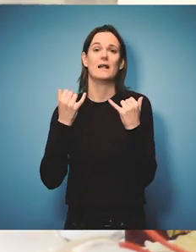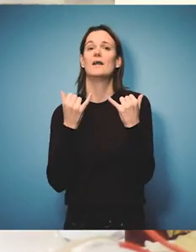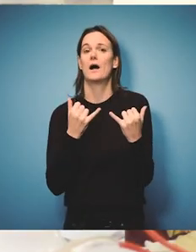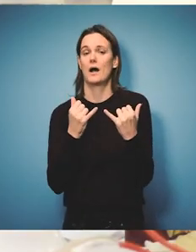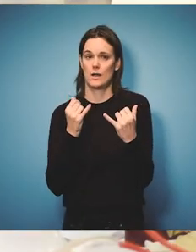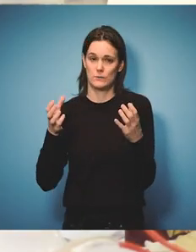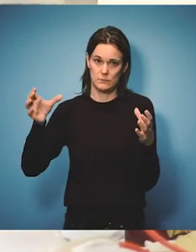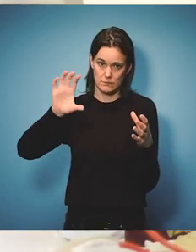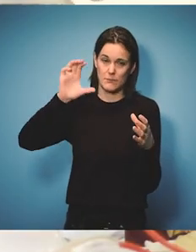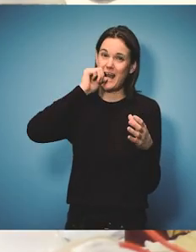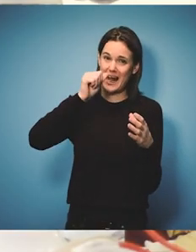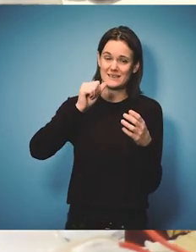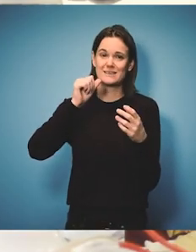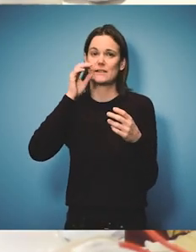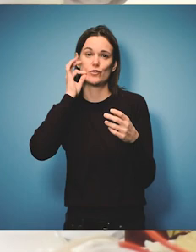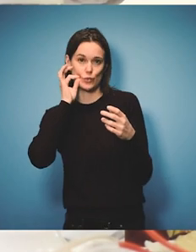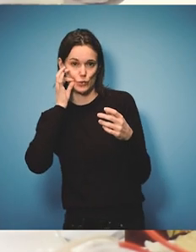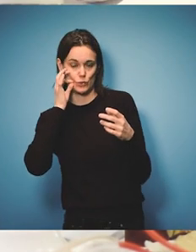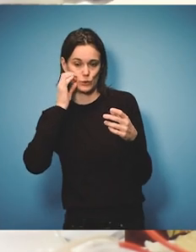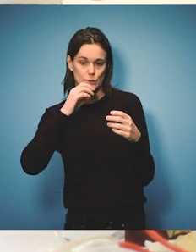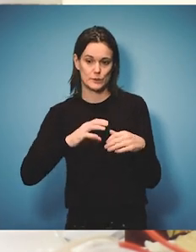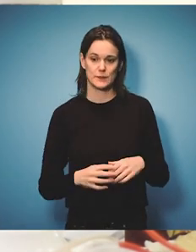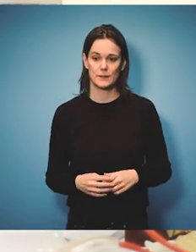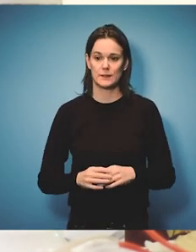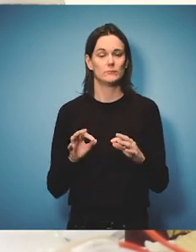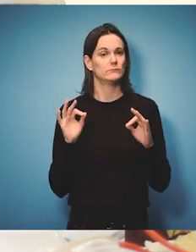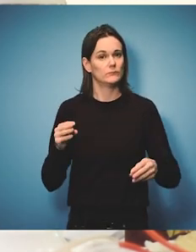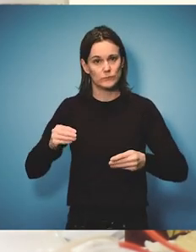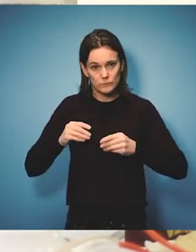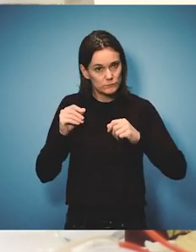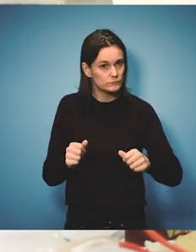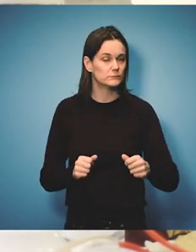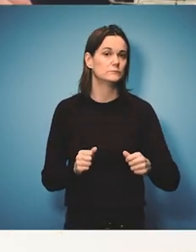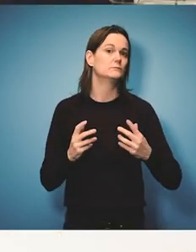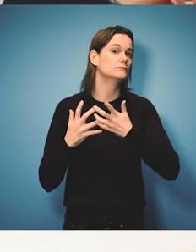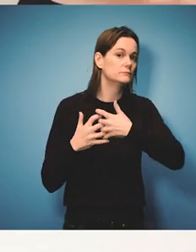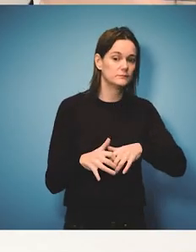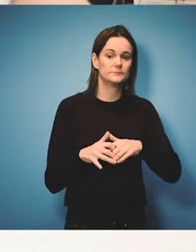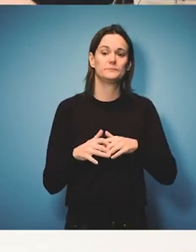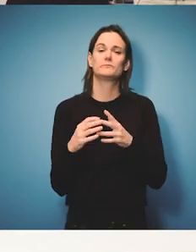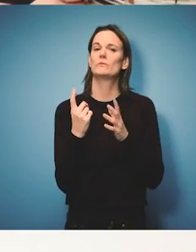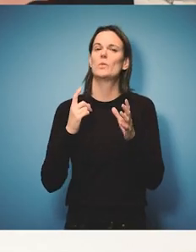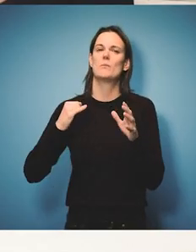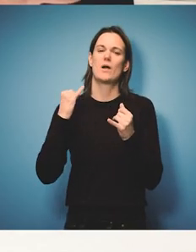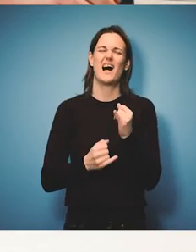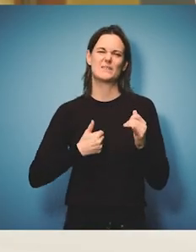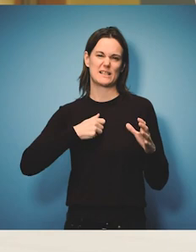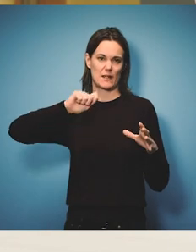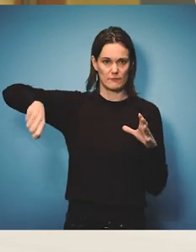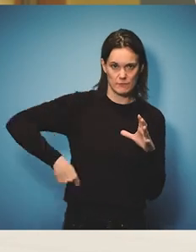Give it one last mix. Now I'm gonna have my nuts ready as well as my fruit. So it's nice and